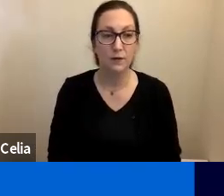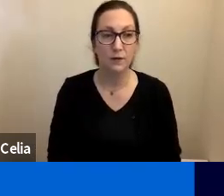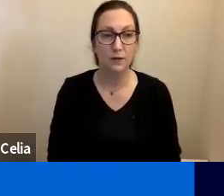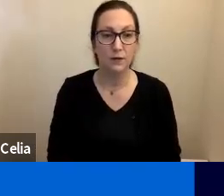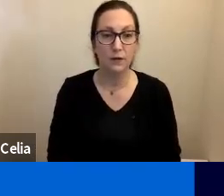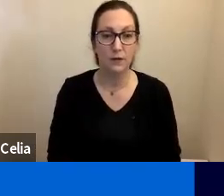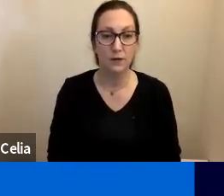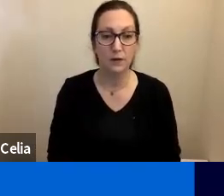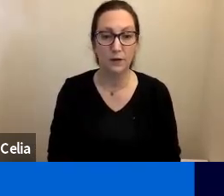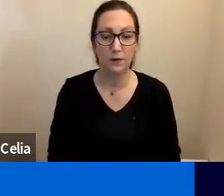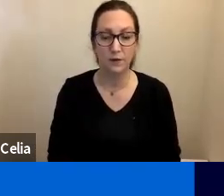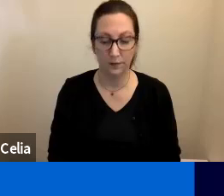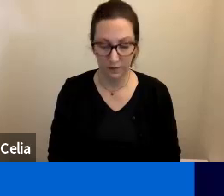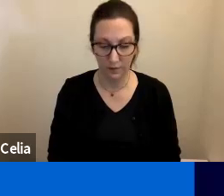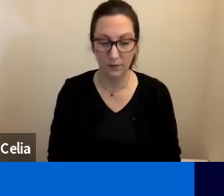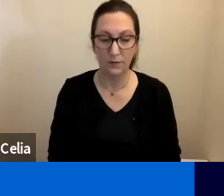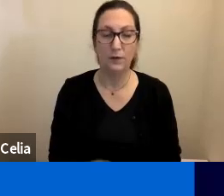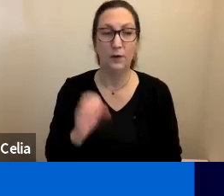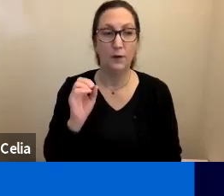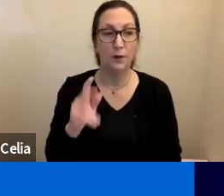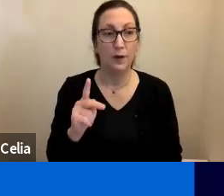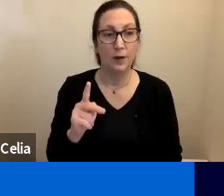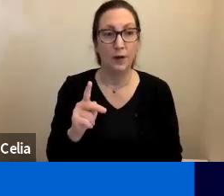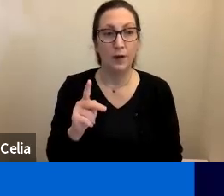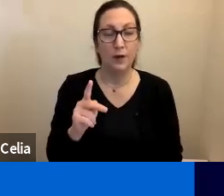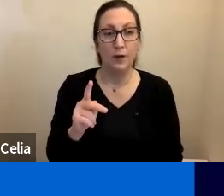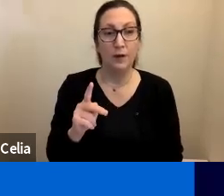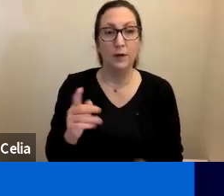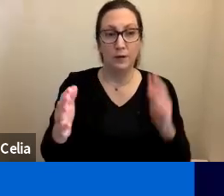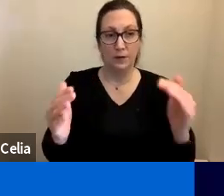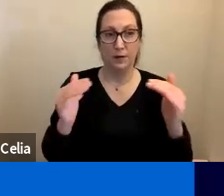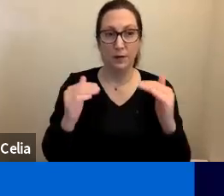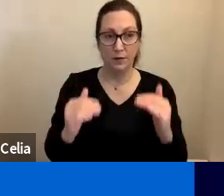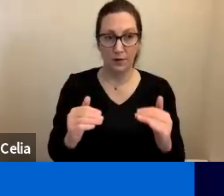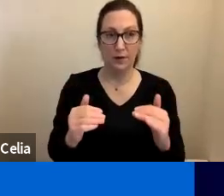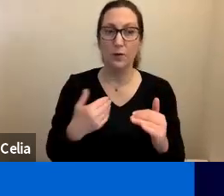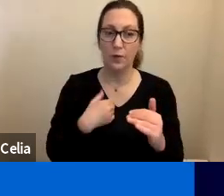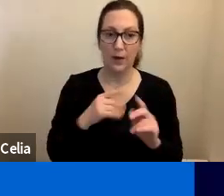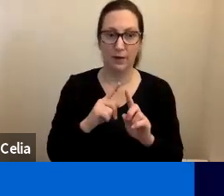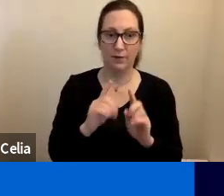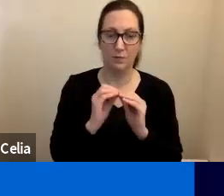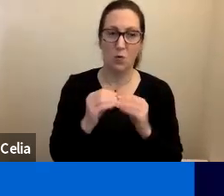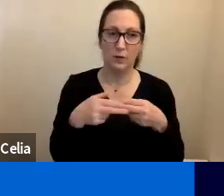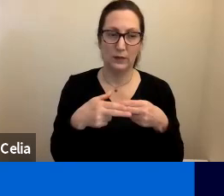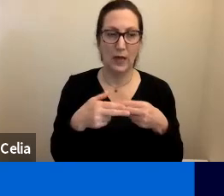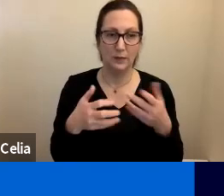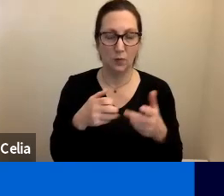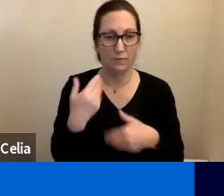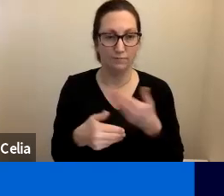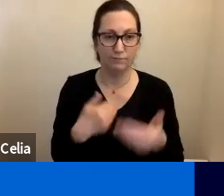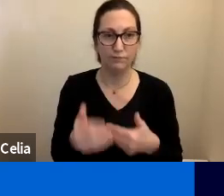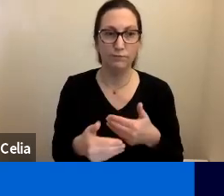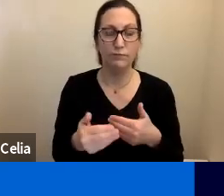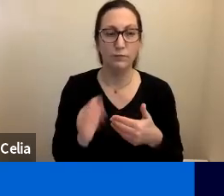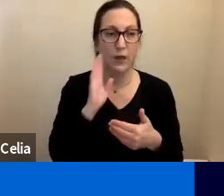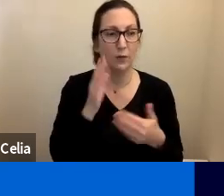If there are no more questions there, I'm going to move forward. We have quite a few slides tonight, so we'll try to pause in between,